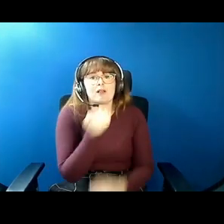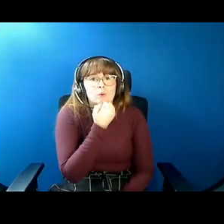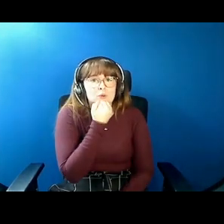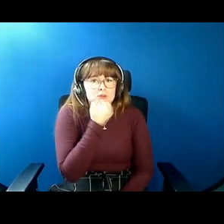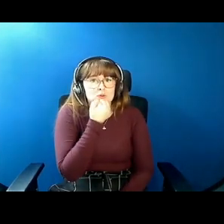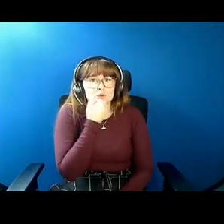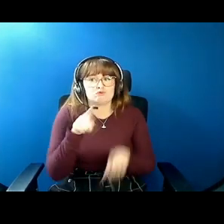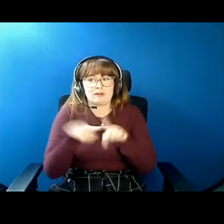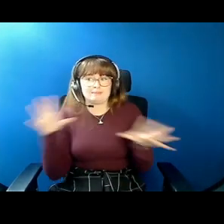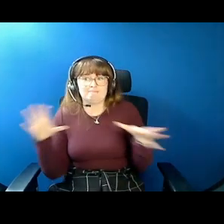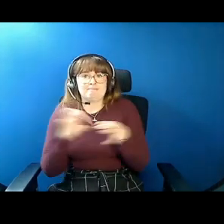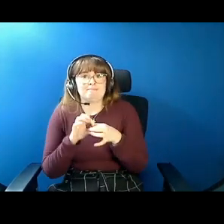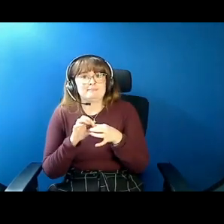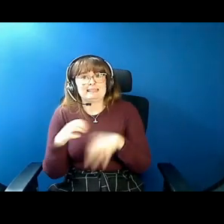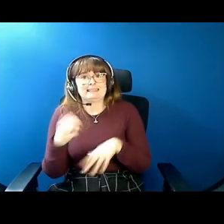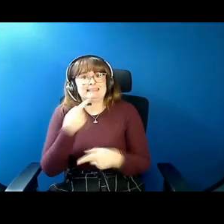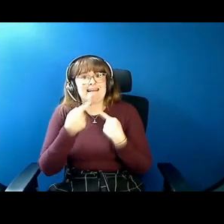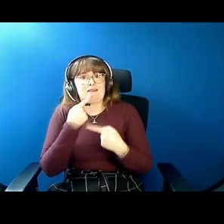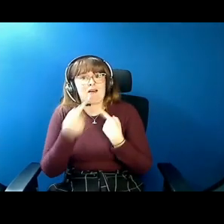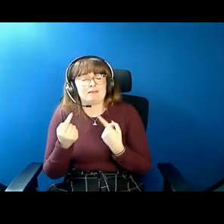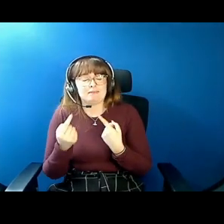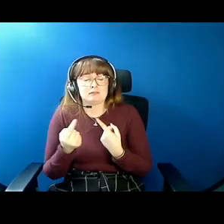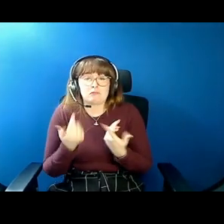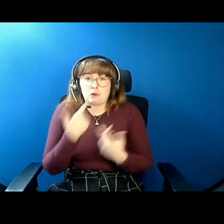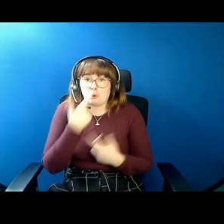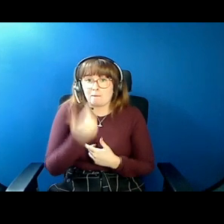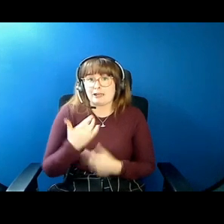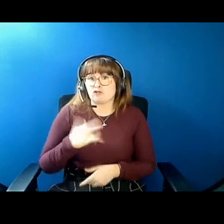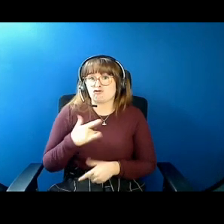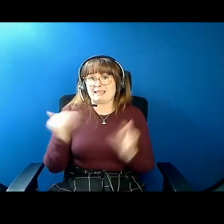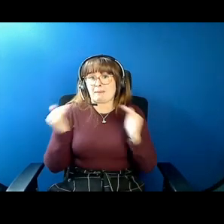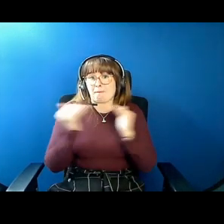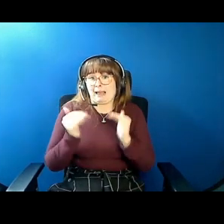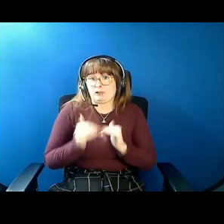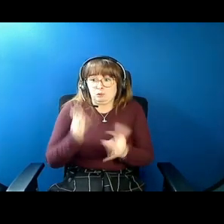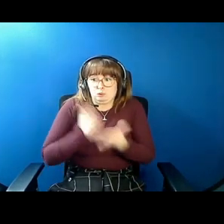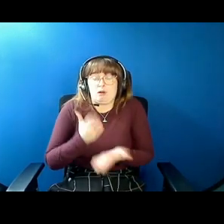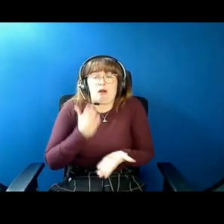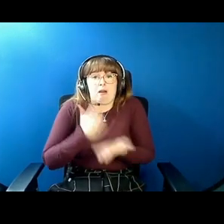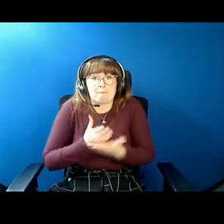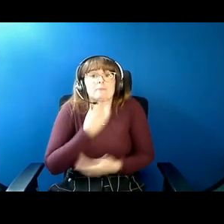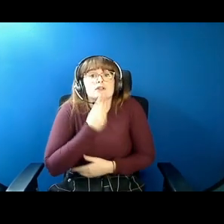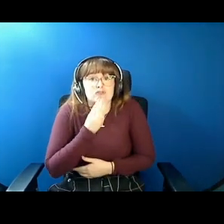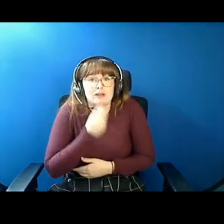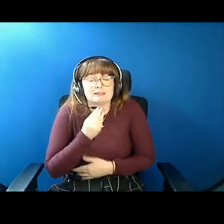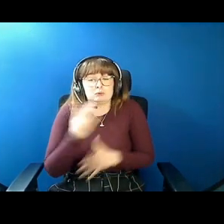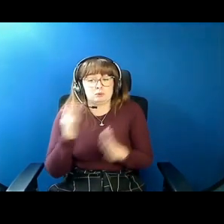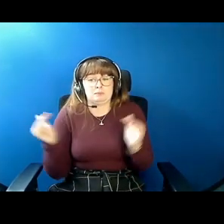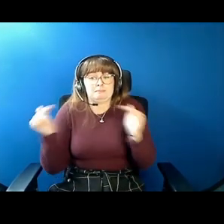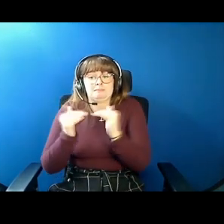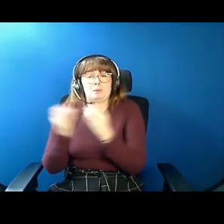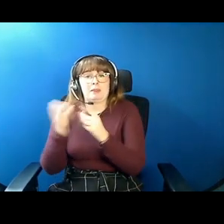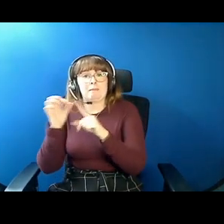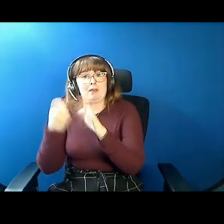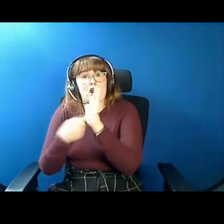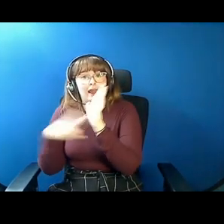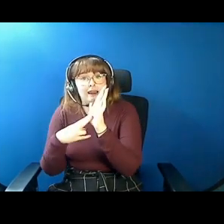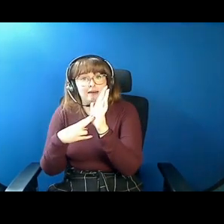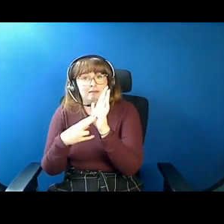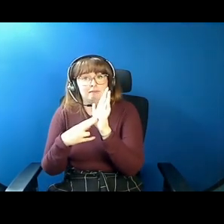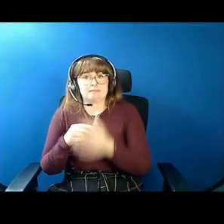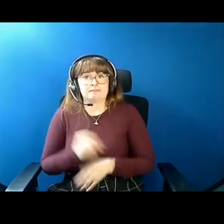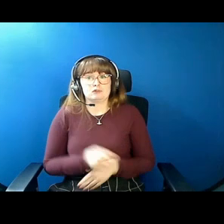together. Sometimes that'll also involve address matching, so using the actual addresses and trying to match them to a UPRN to make sure we're pulling in as much